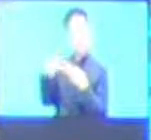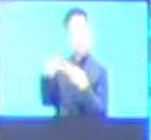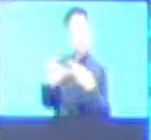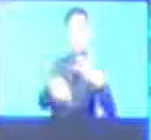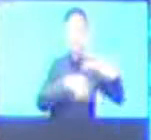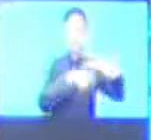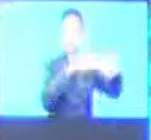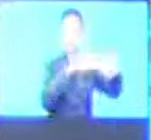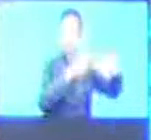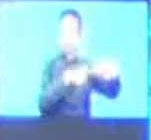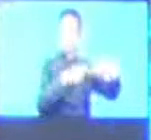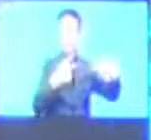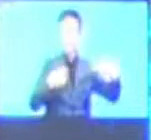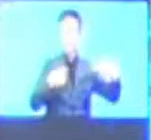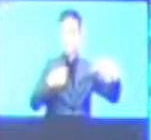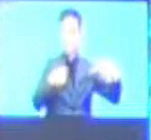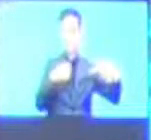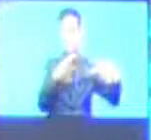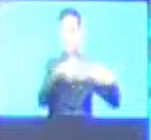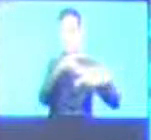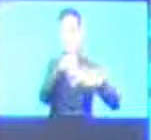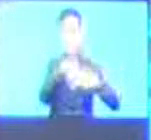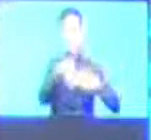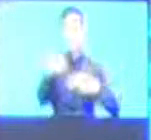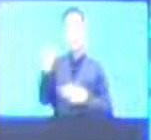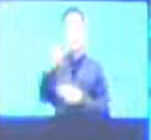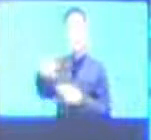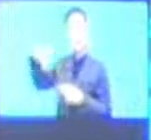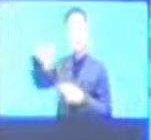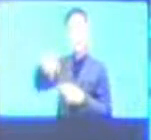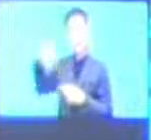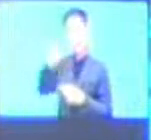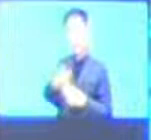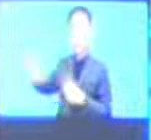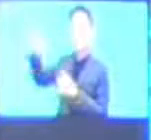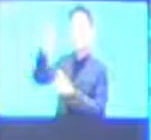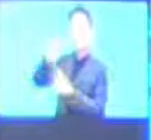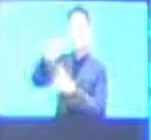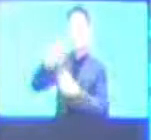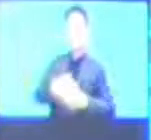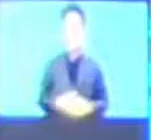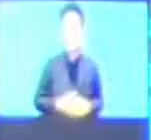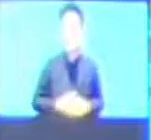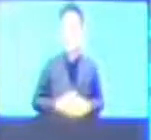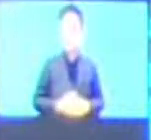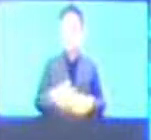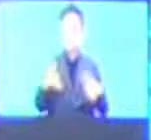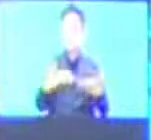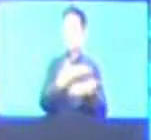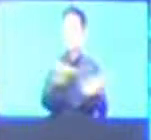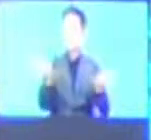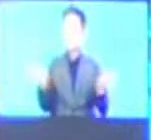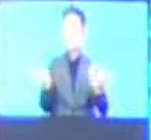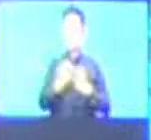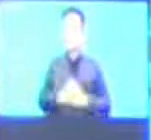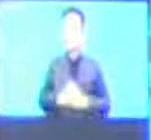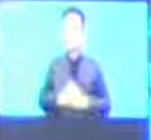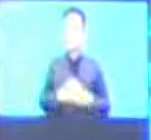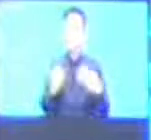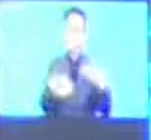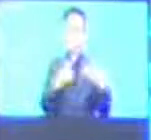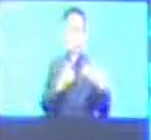I'm the Asia Pacific chair, and I've been working together with Ashirwad here, who's